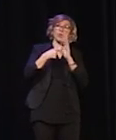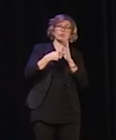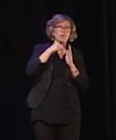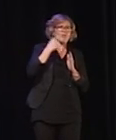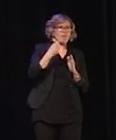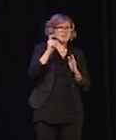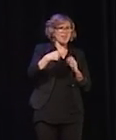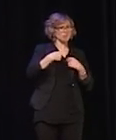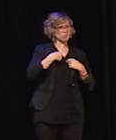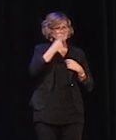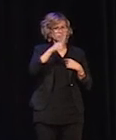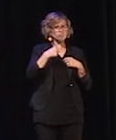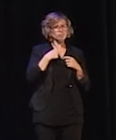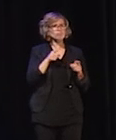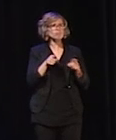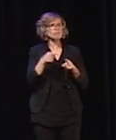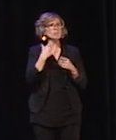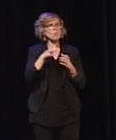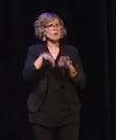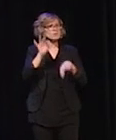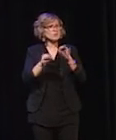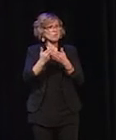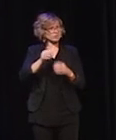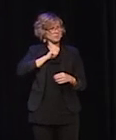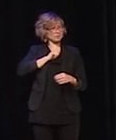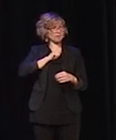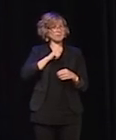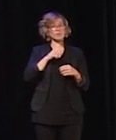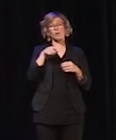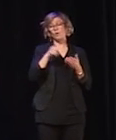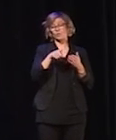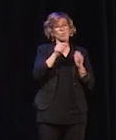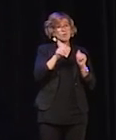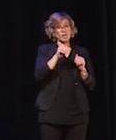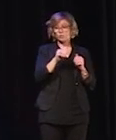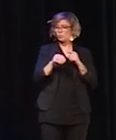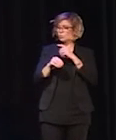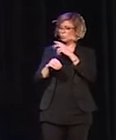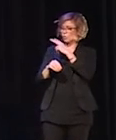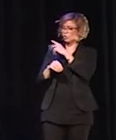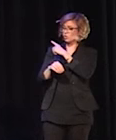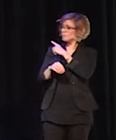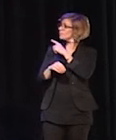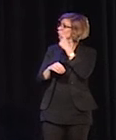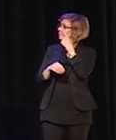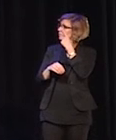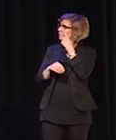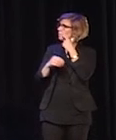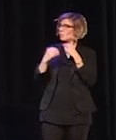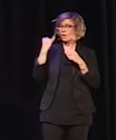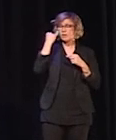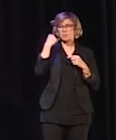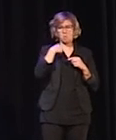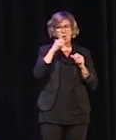times I'd actually rather just discover things on my own. And so what you can do in this situation, you can see it over here, if I can generally